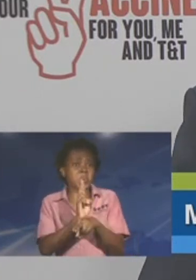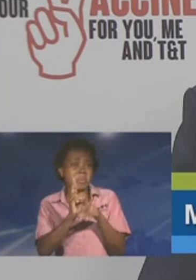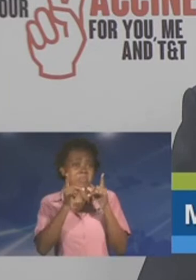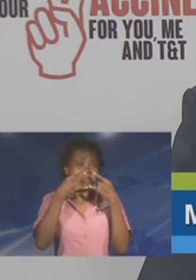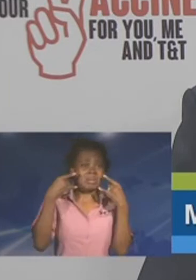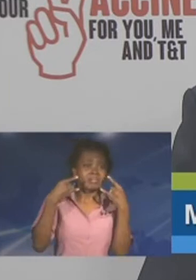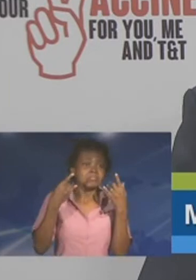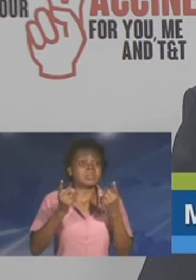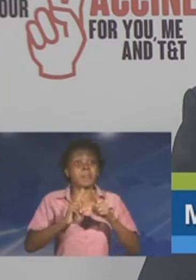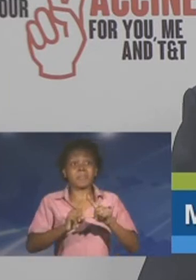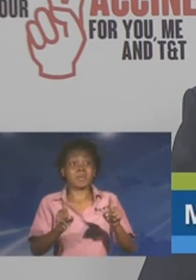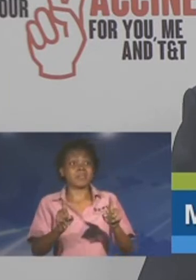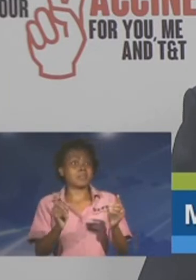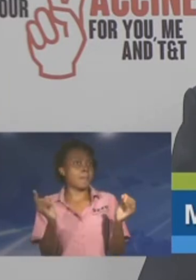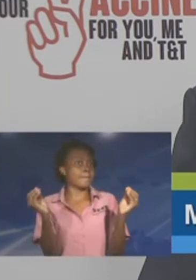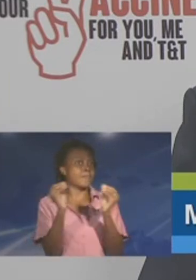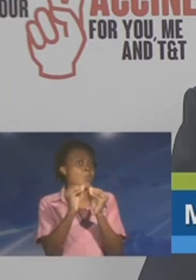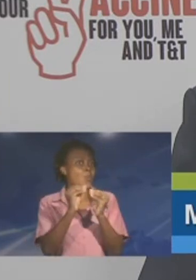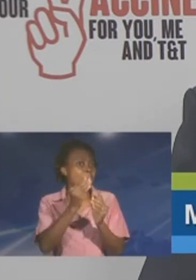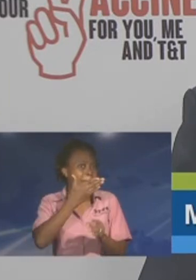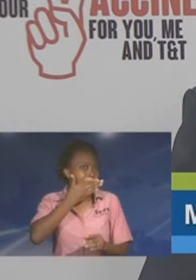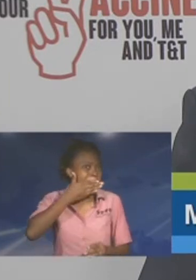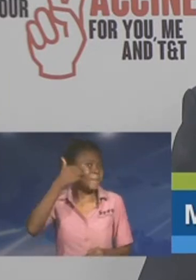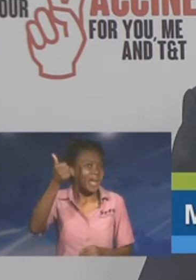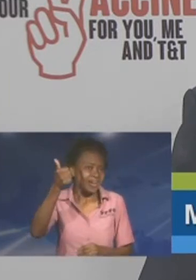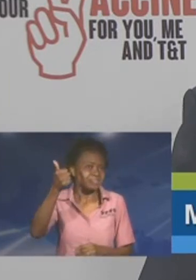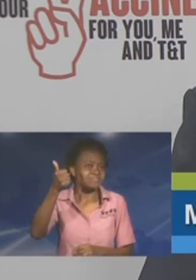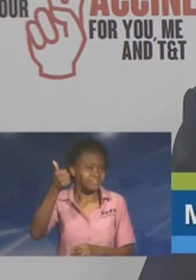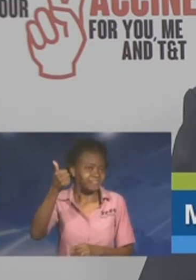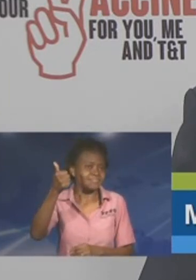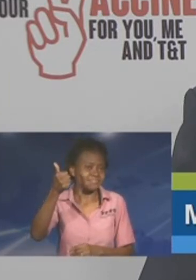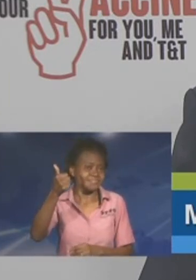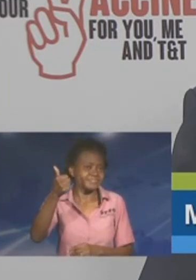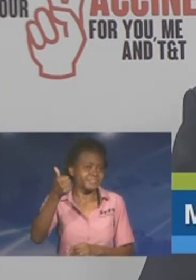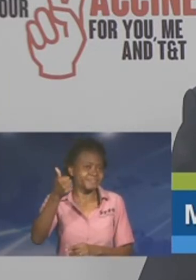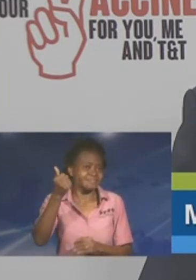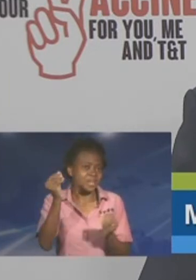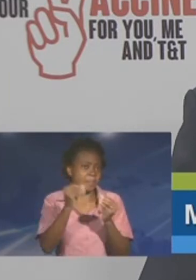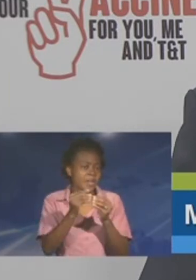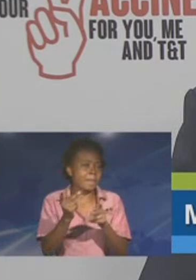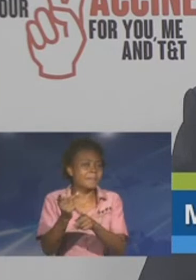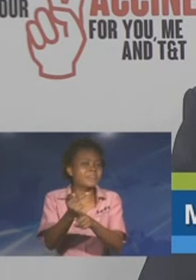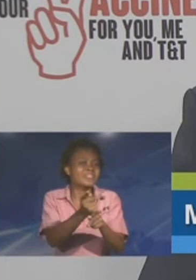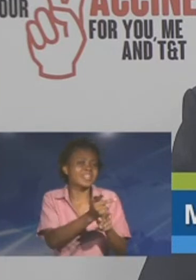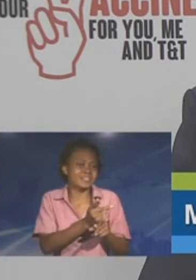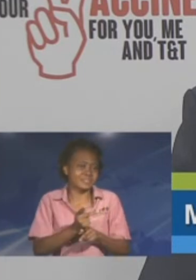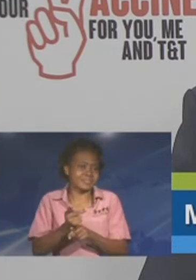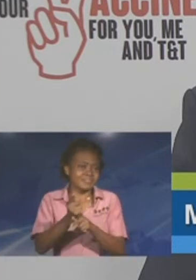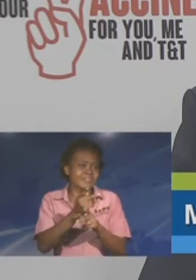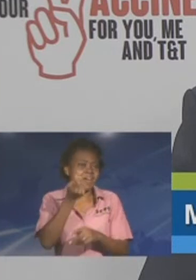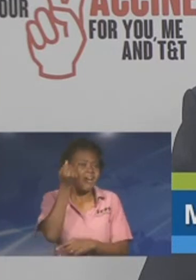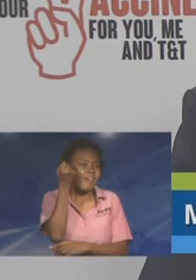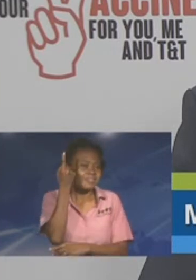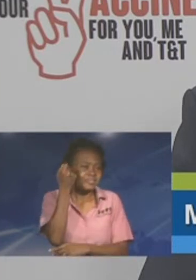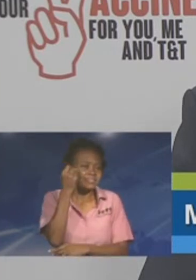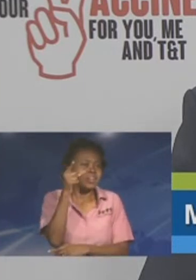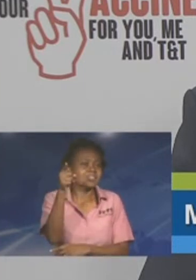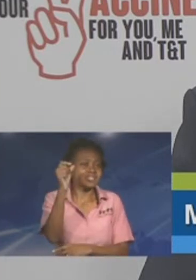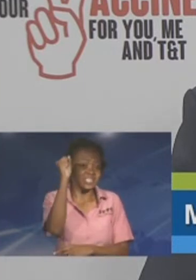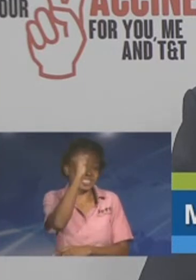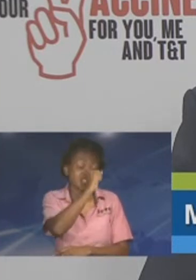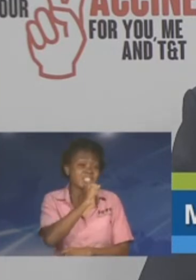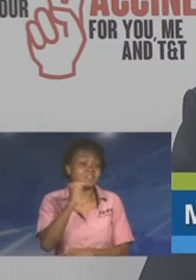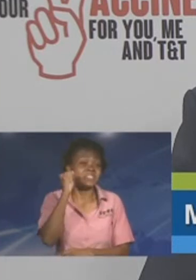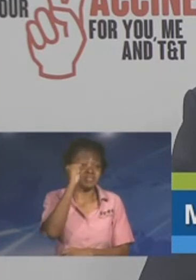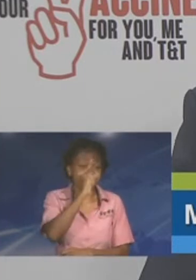people are really taking this thing seriously, and we are quite pleased that the masking has not been